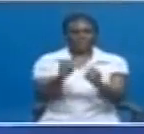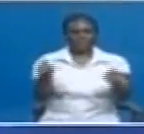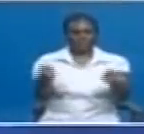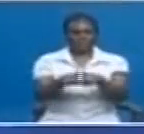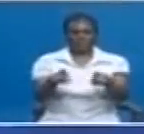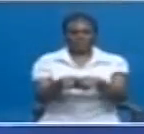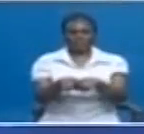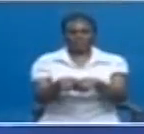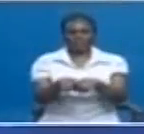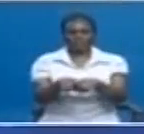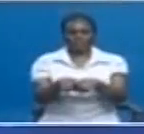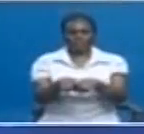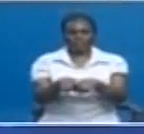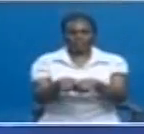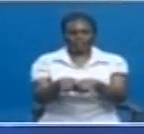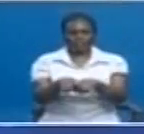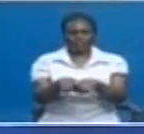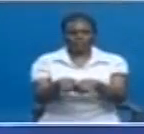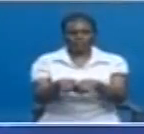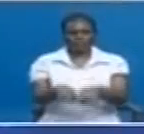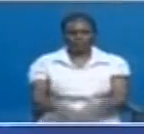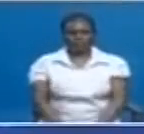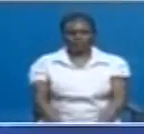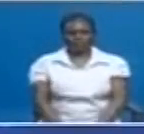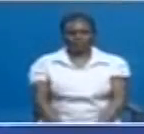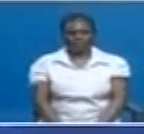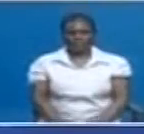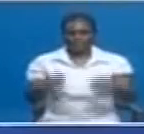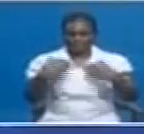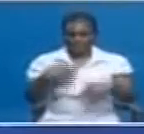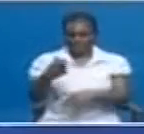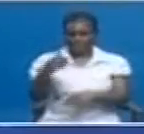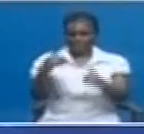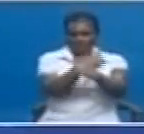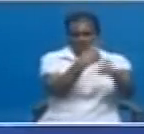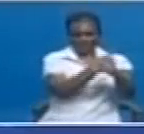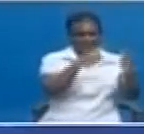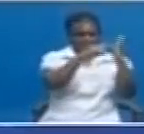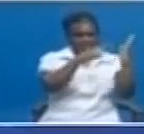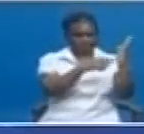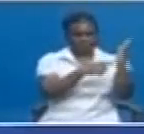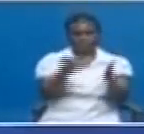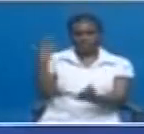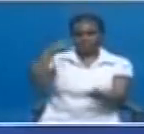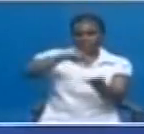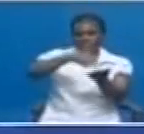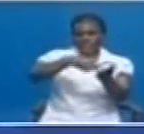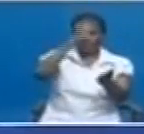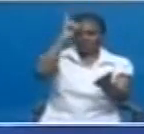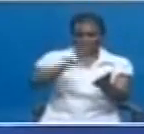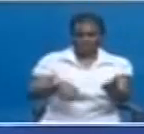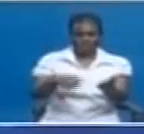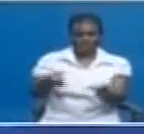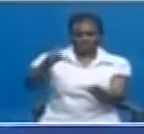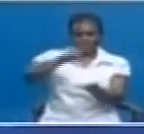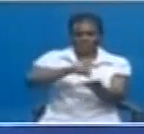to rise. So a few percentage points, a few percentage points here and there. Now for the taxpayer, of course, that means that every